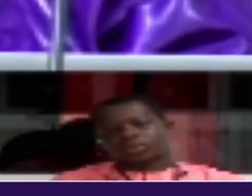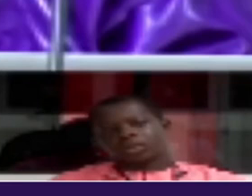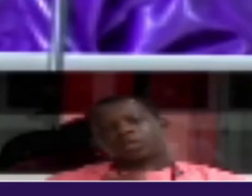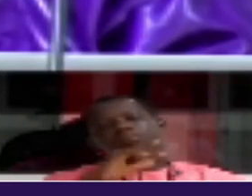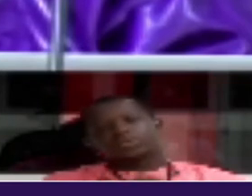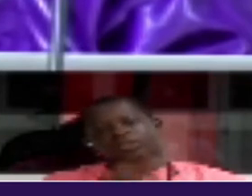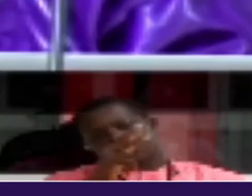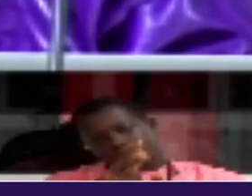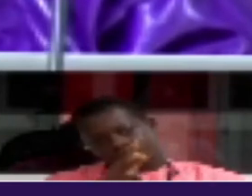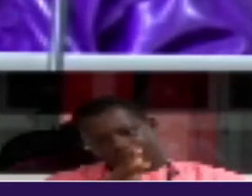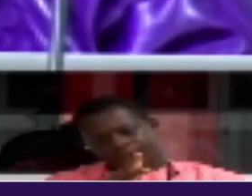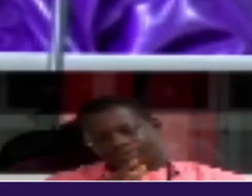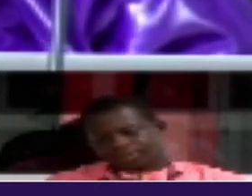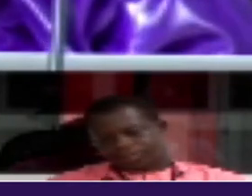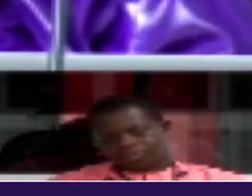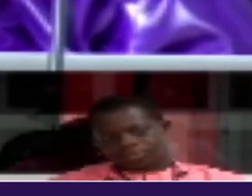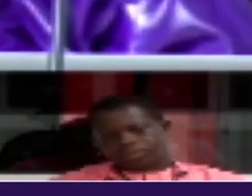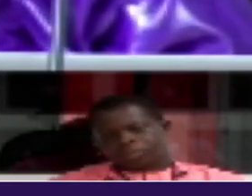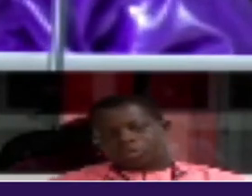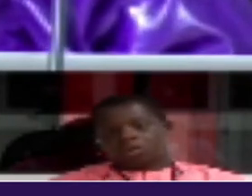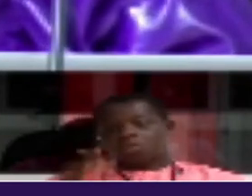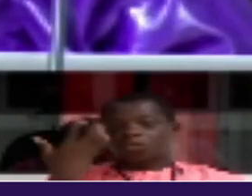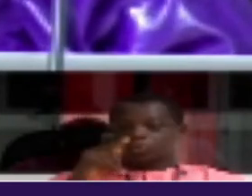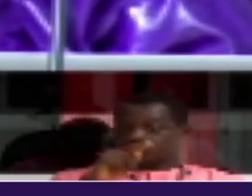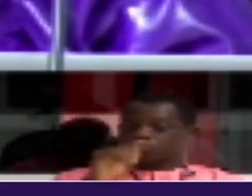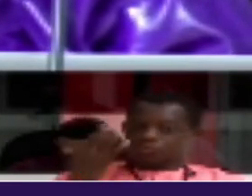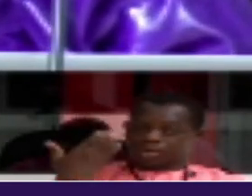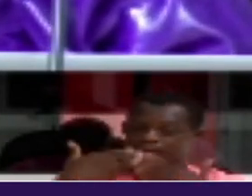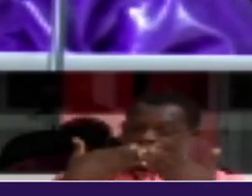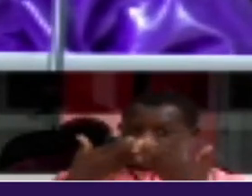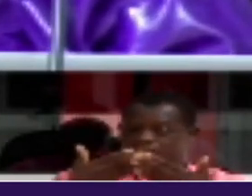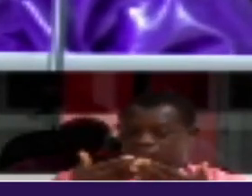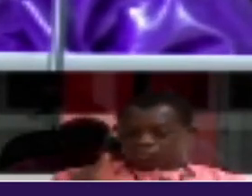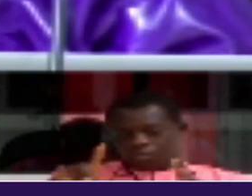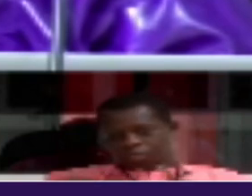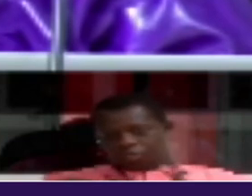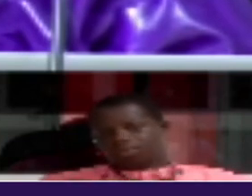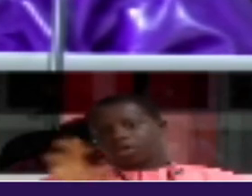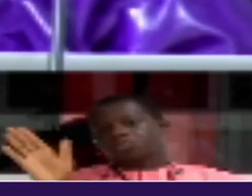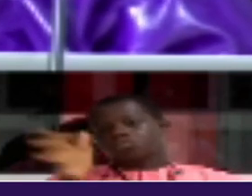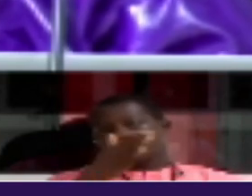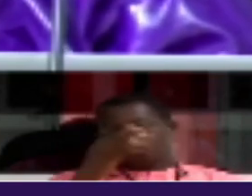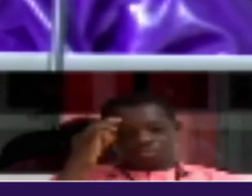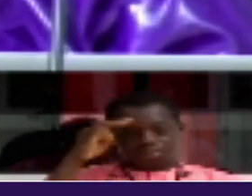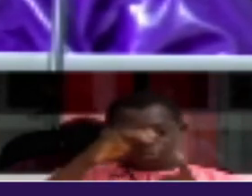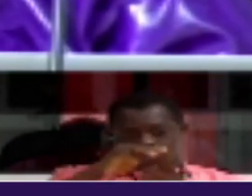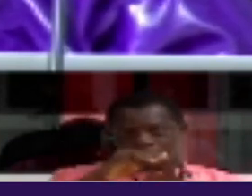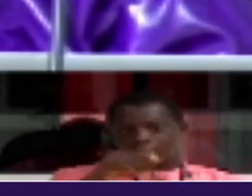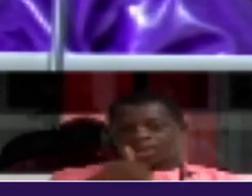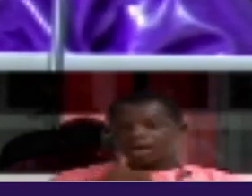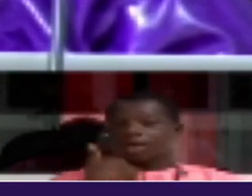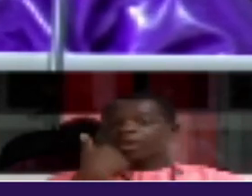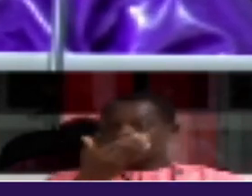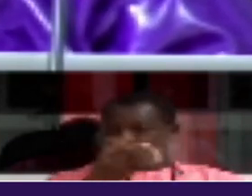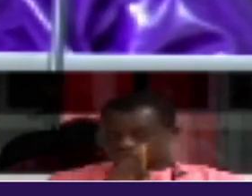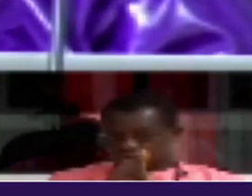Mr. Witness. Yep. When you were told to prepare and go for mission, yeah, I asked you